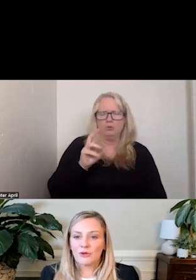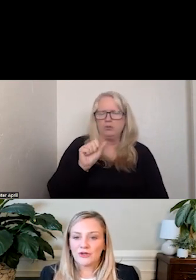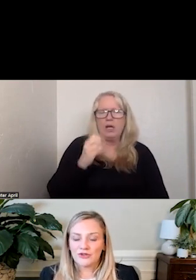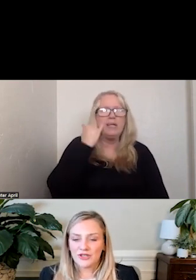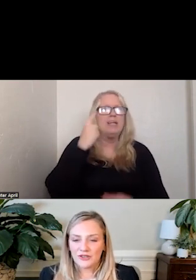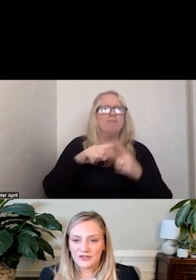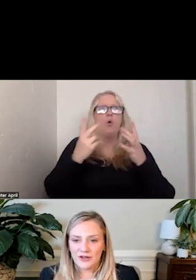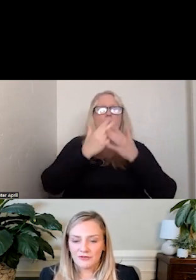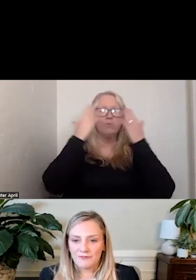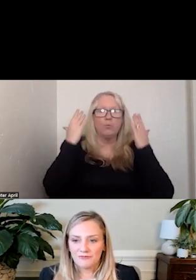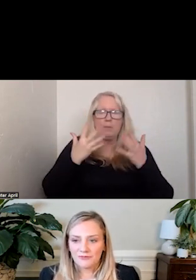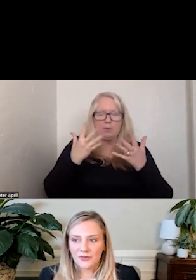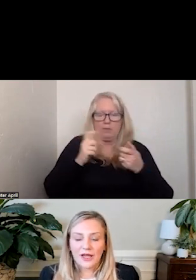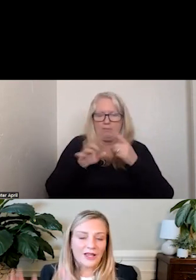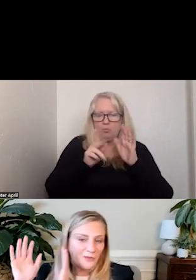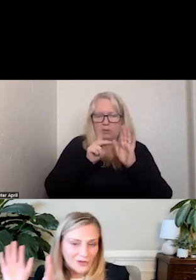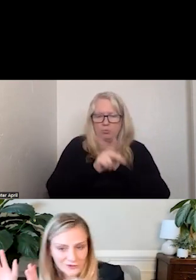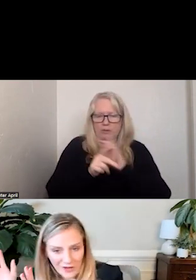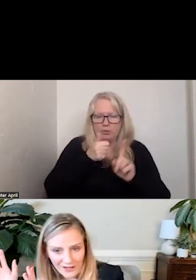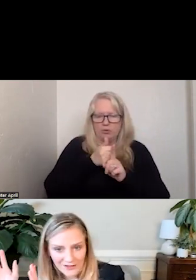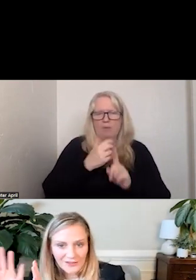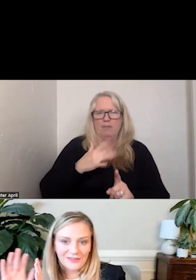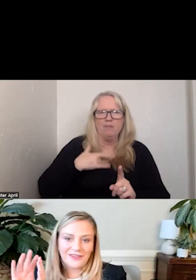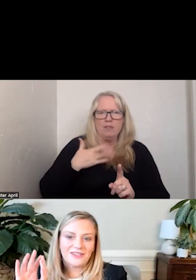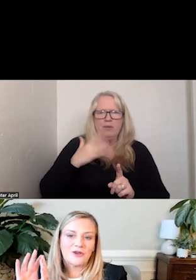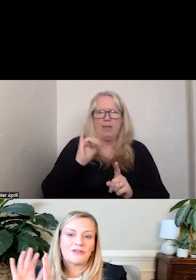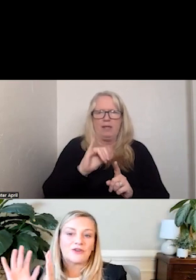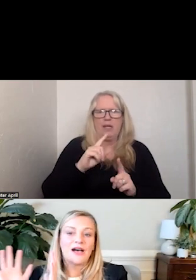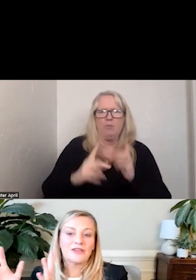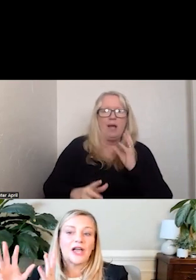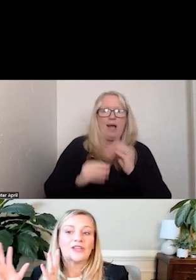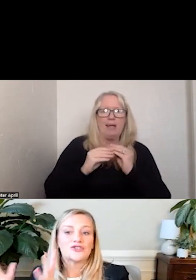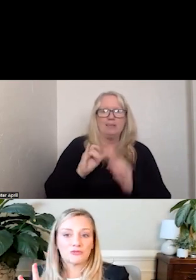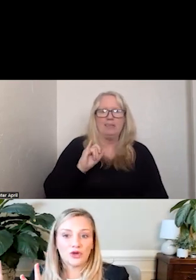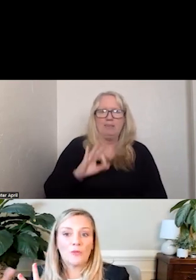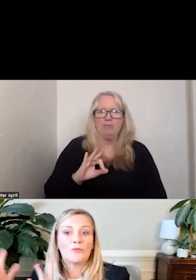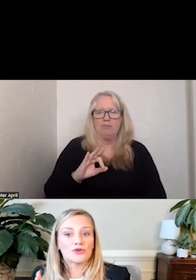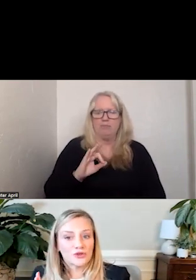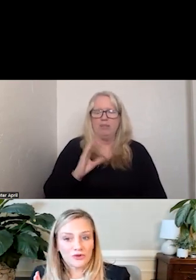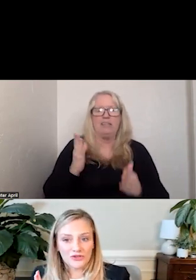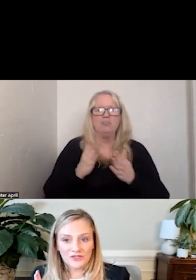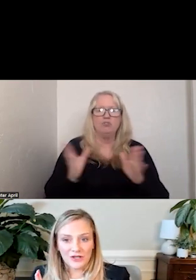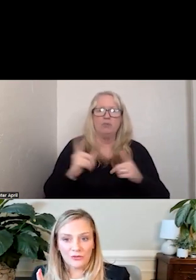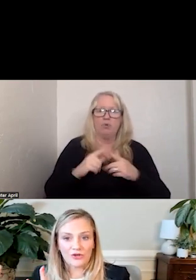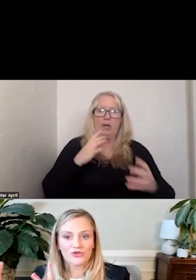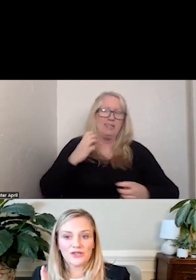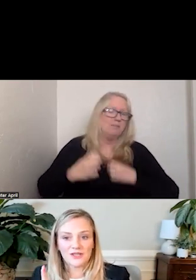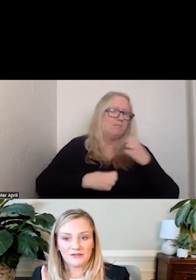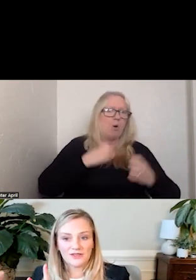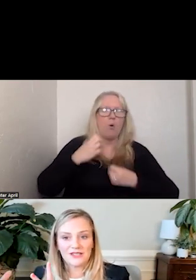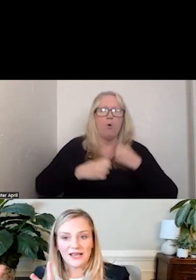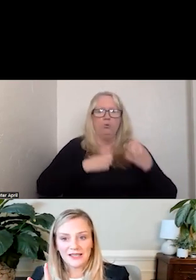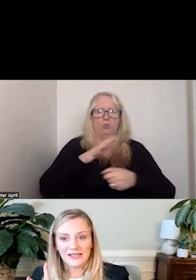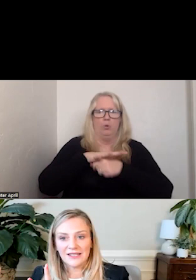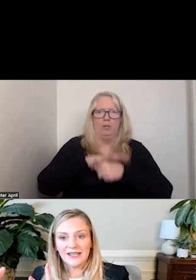an overwhelming urge to kill yourself. And I would also add, if you're having a general emotional emergency where your stress